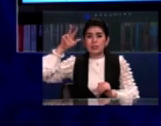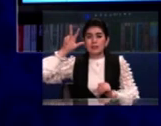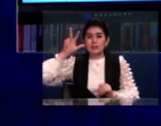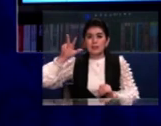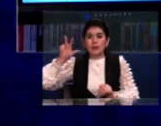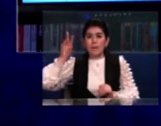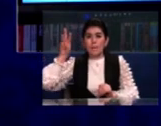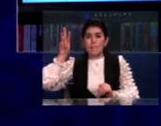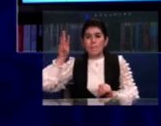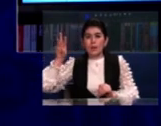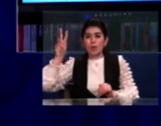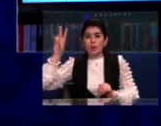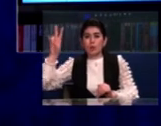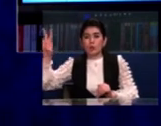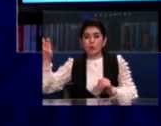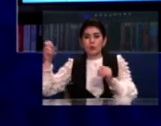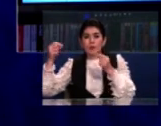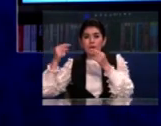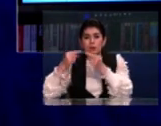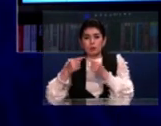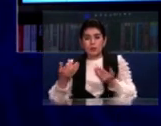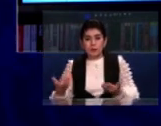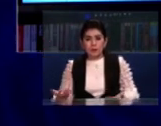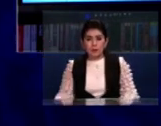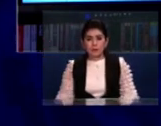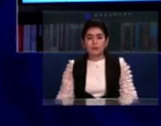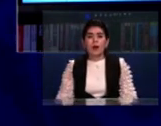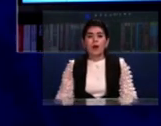0.148 mikronewton ekanligi aniqlandi.